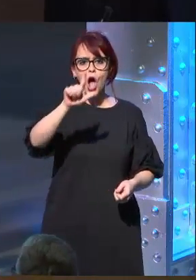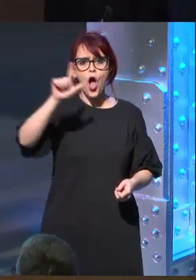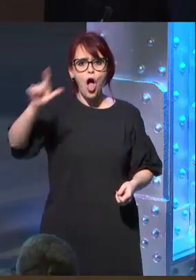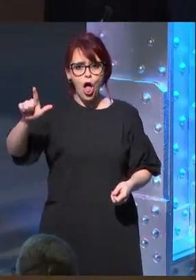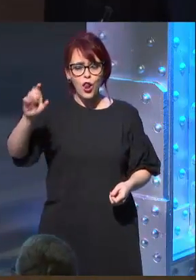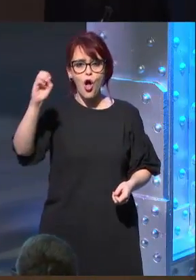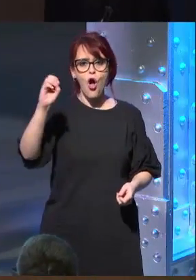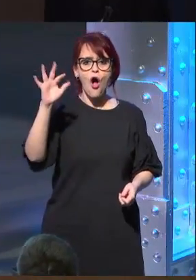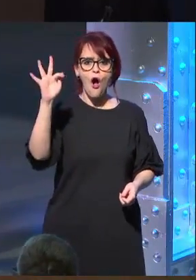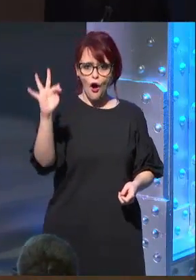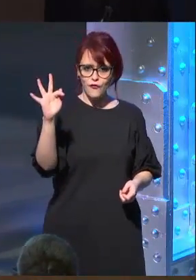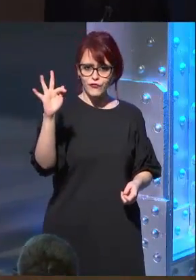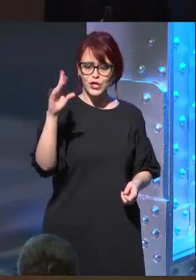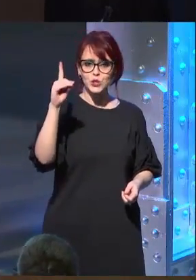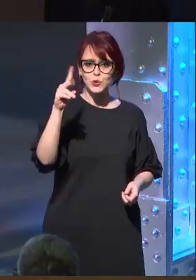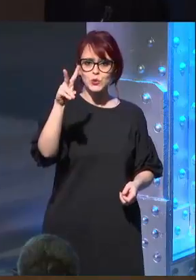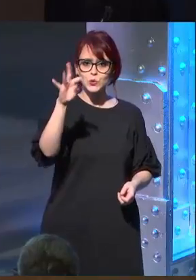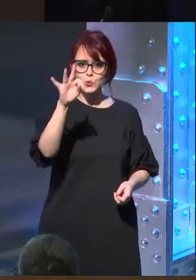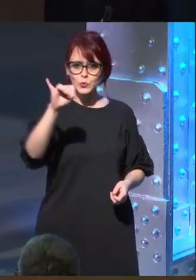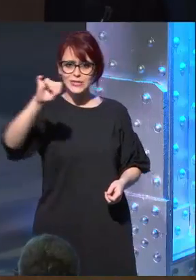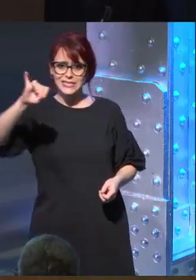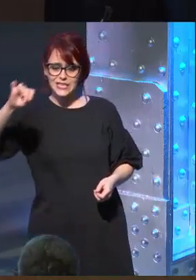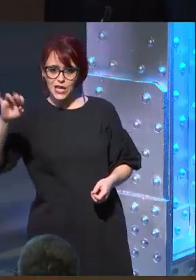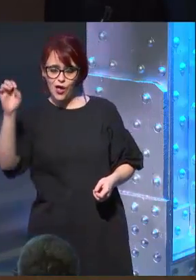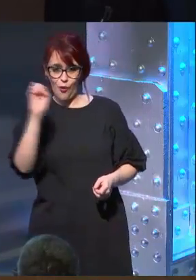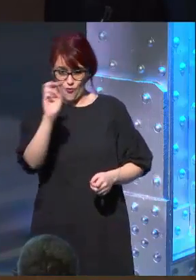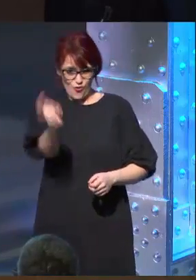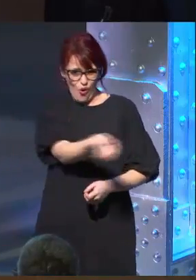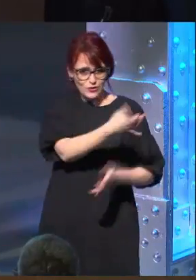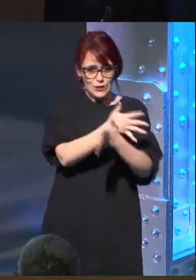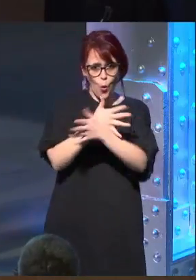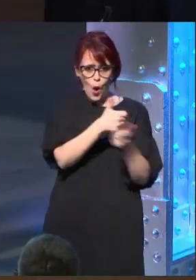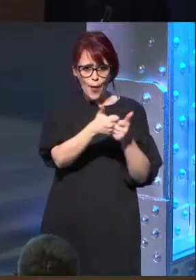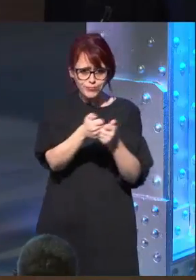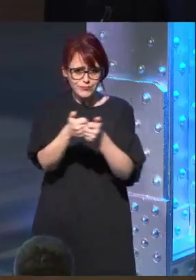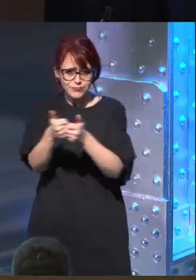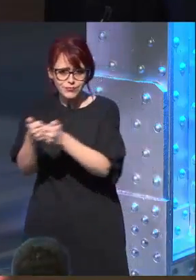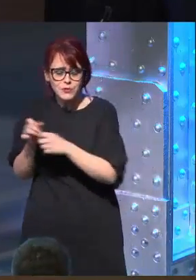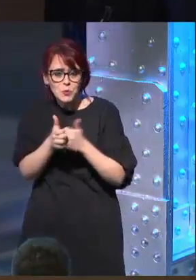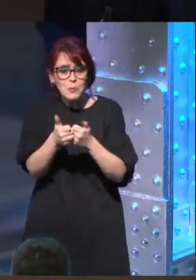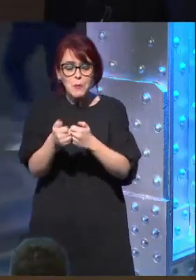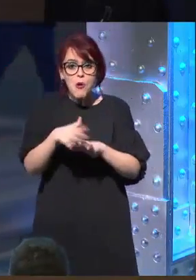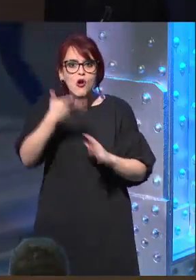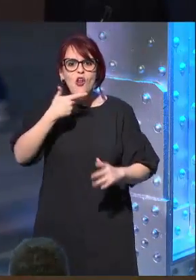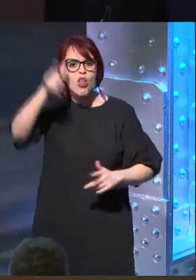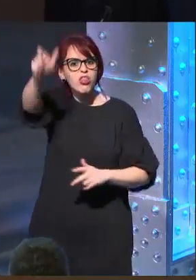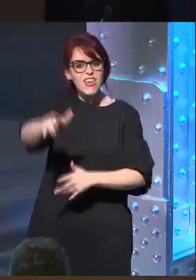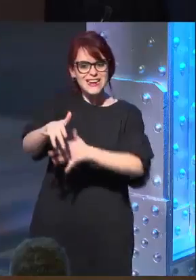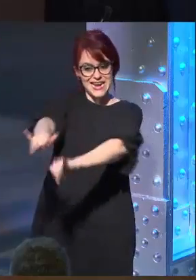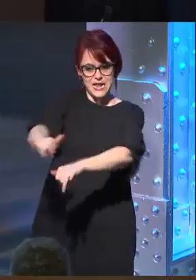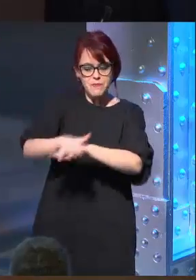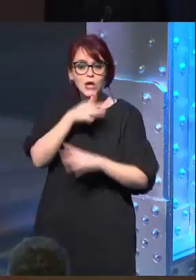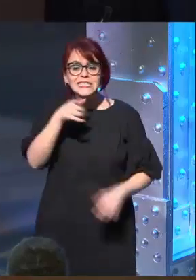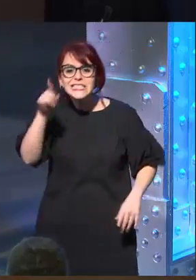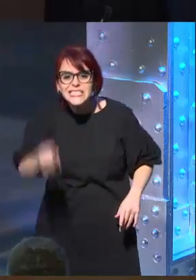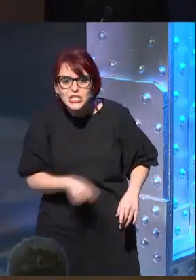you when you're playing Call of Duty or League of Legends or any other games? Have you ever chatted